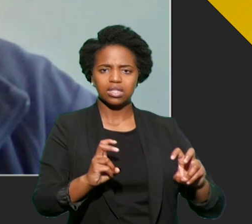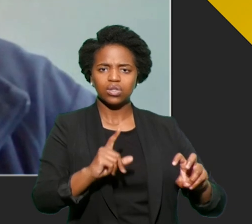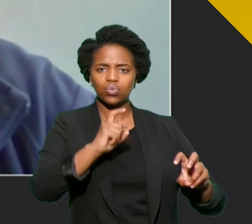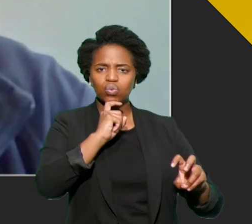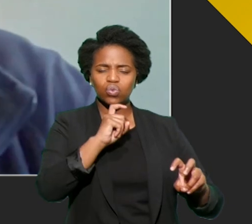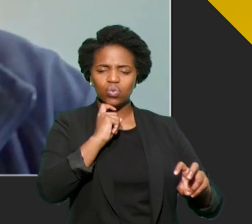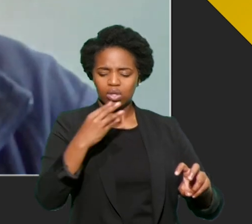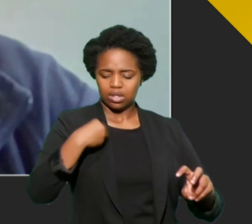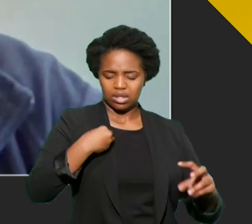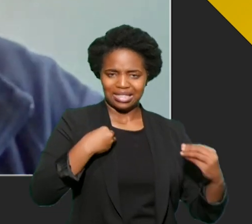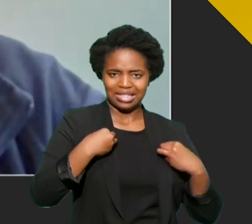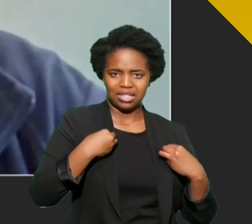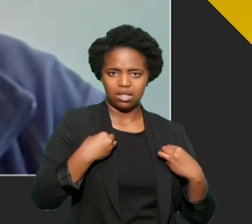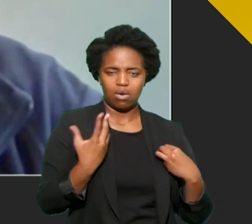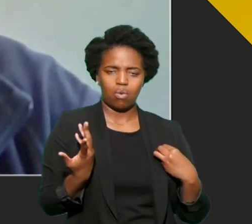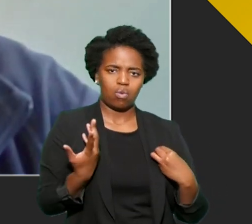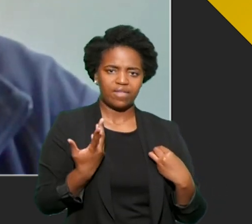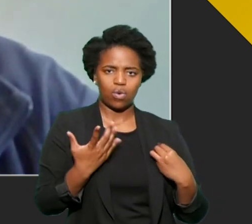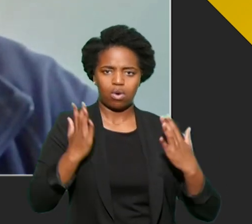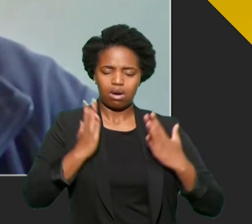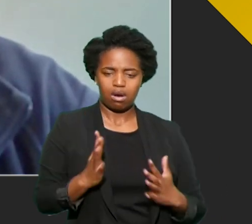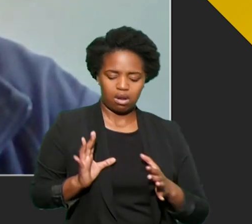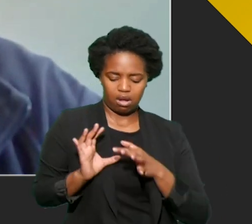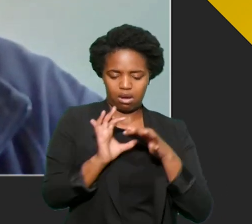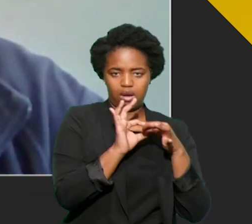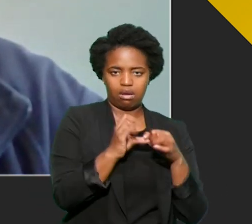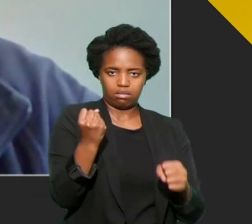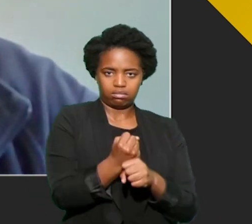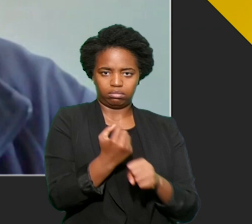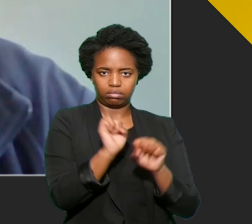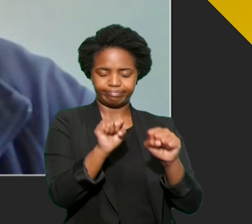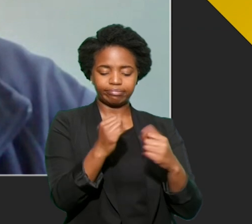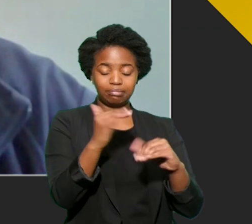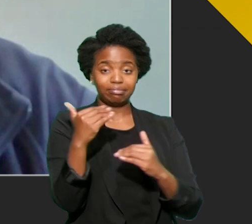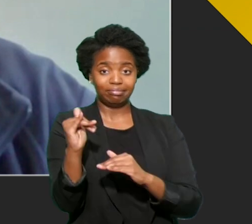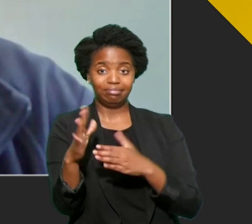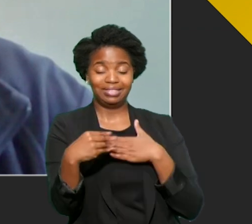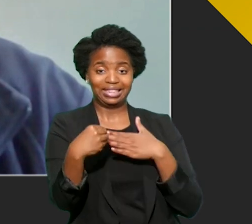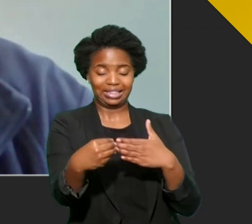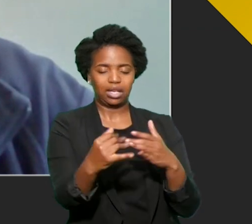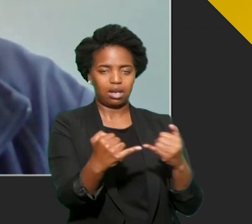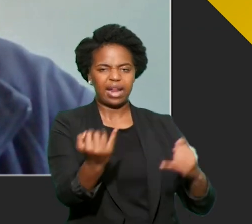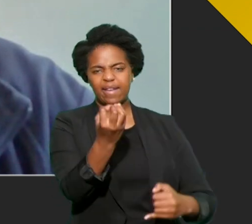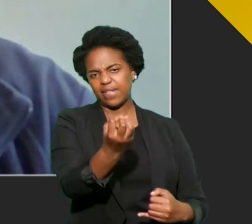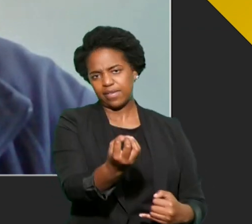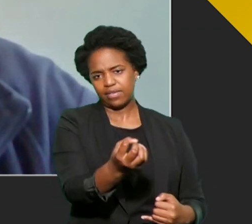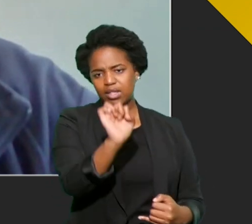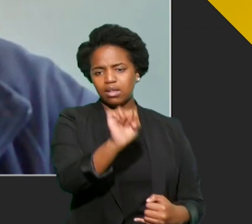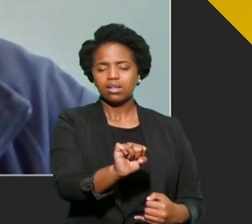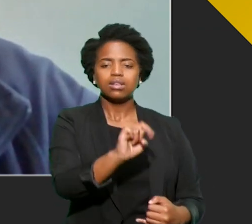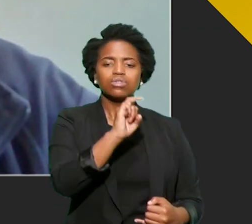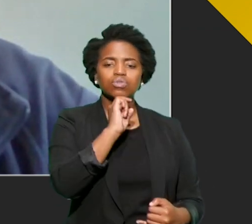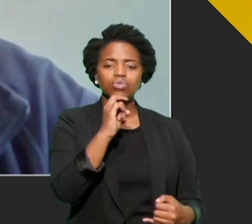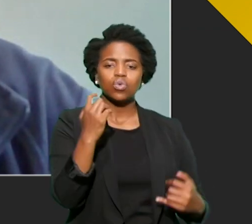world, or that's used across the majority of the world, that specifies that limit that you may be exposed to. Okay. And whether you use